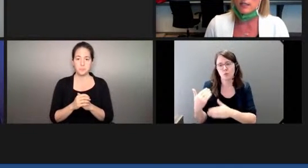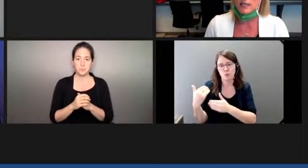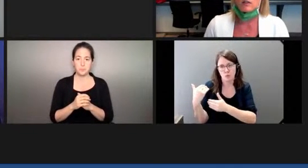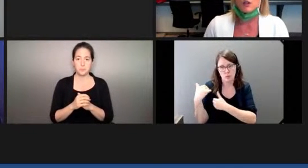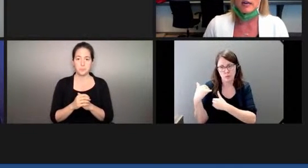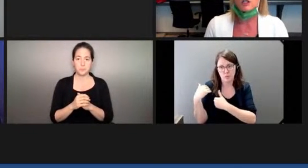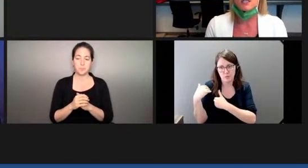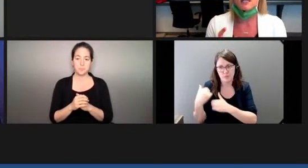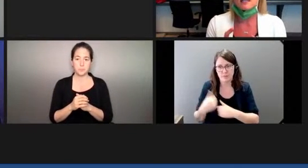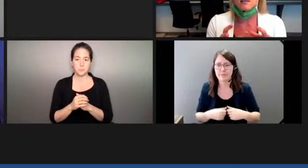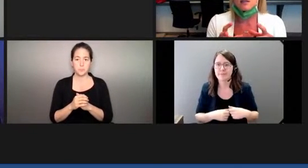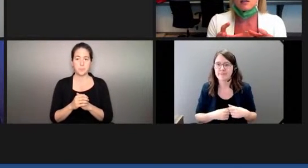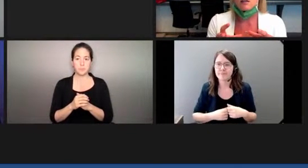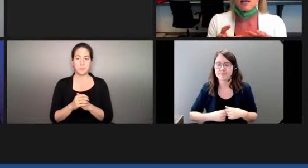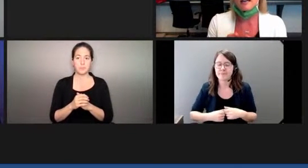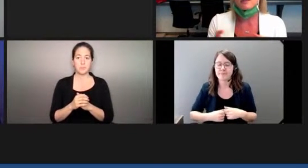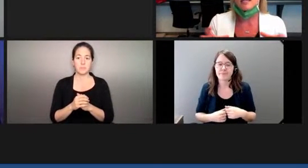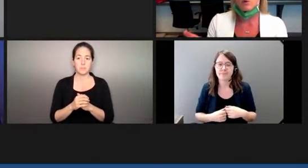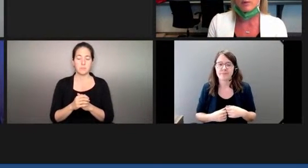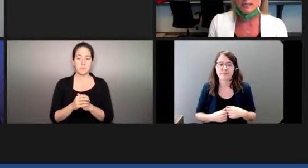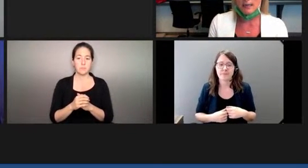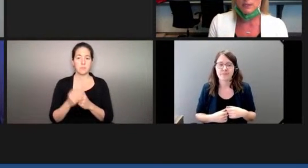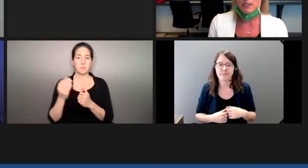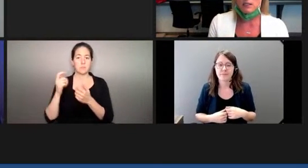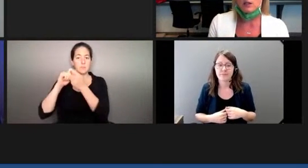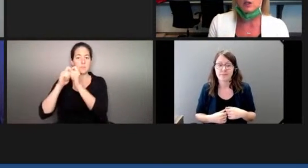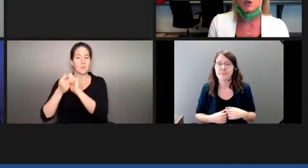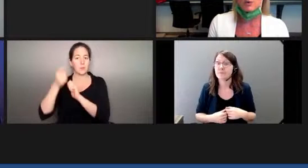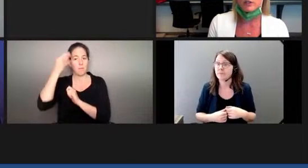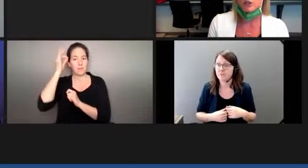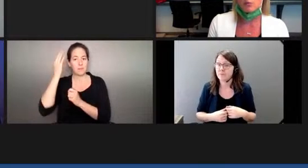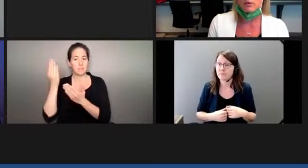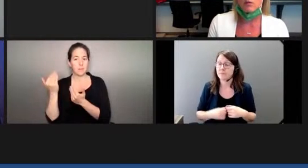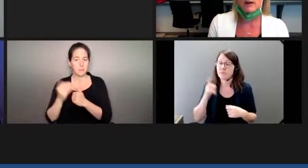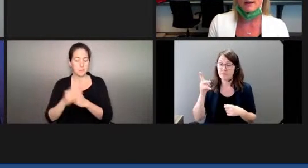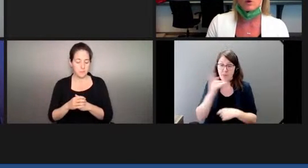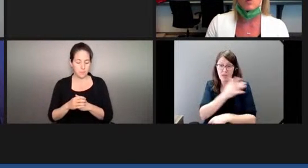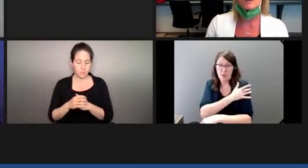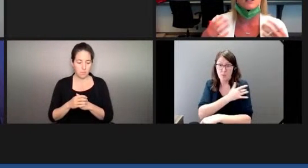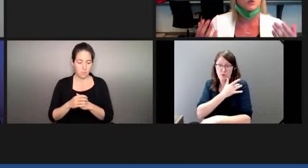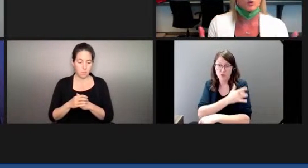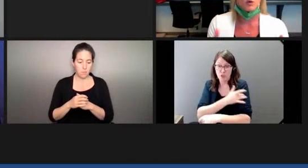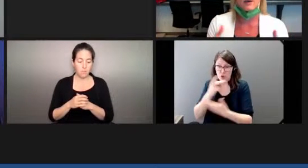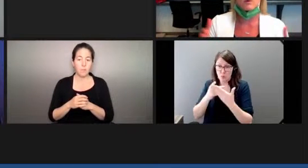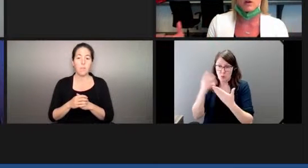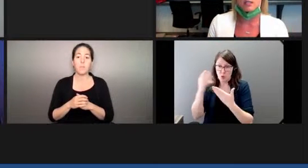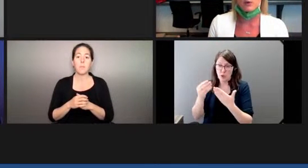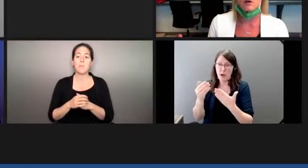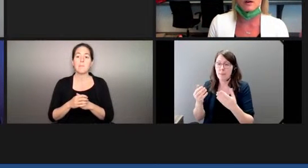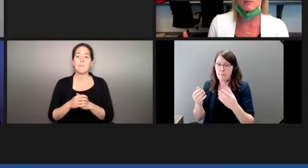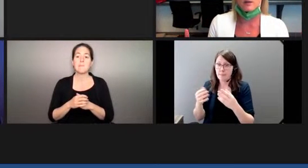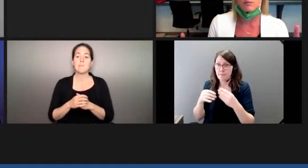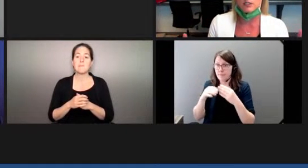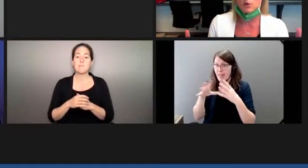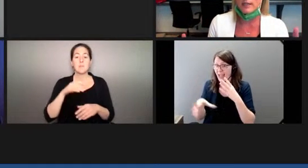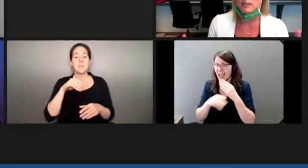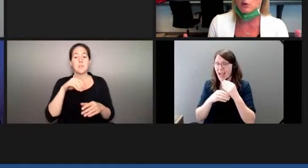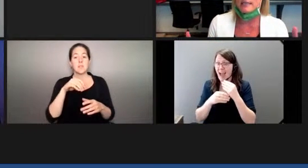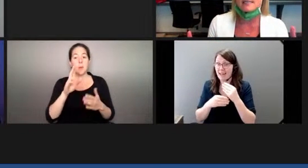this particular strategy, is the items that will be accepted in the new provincial program once it's rolled out across the program